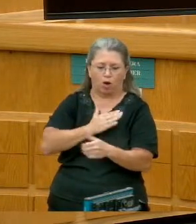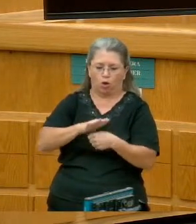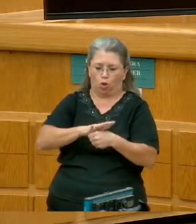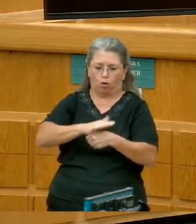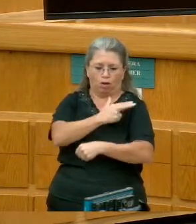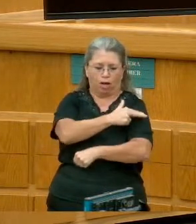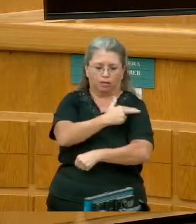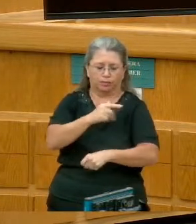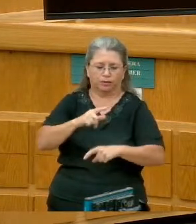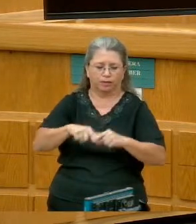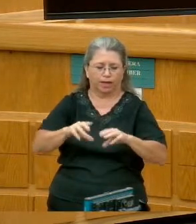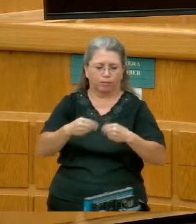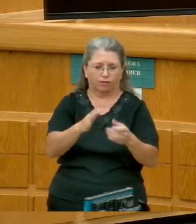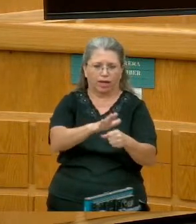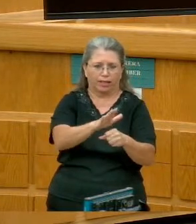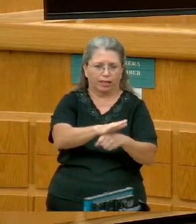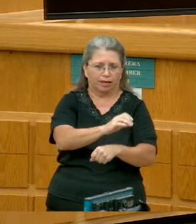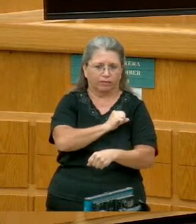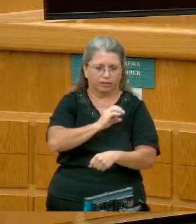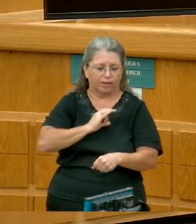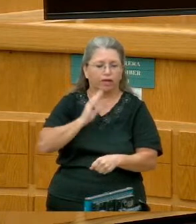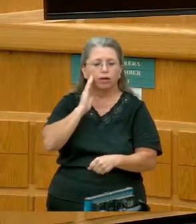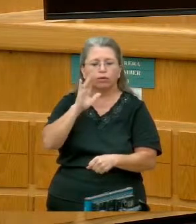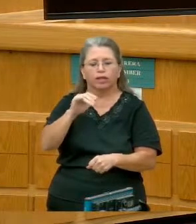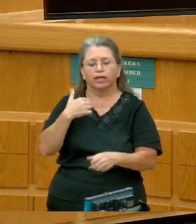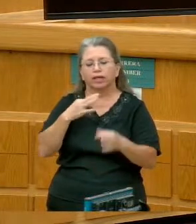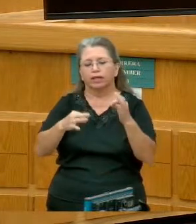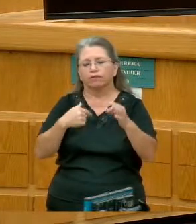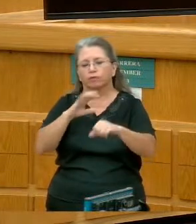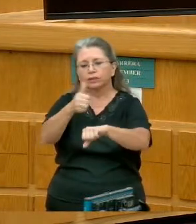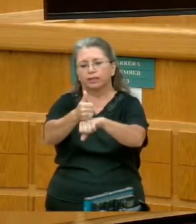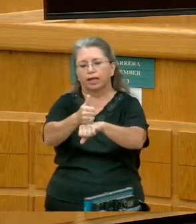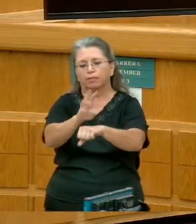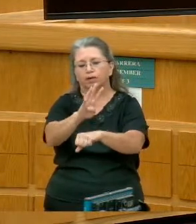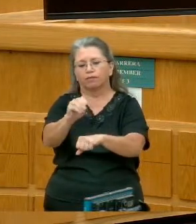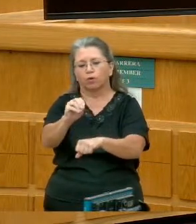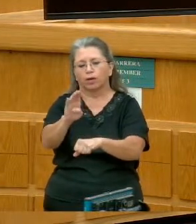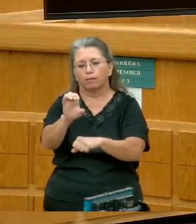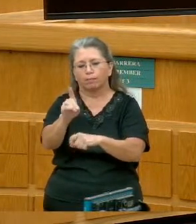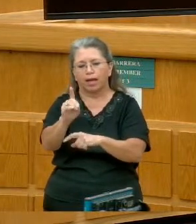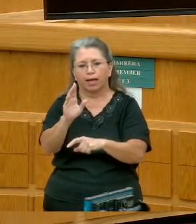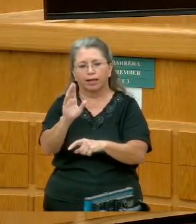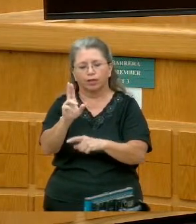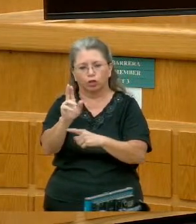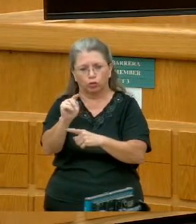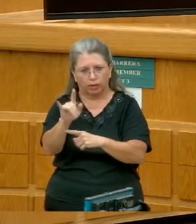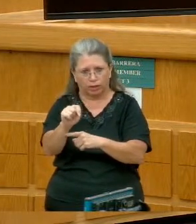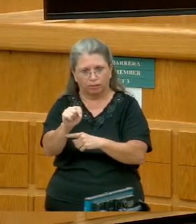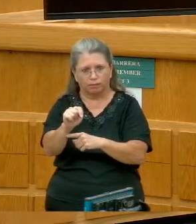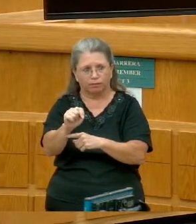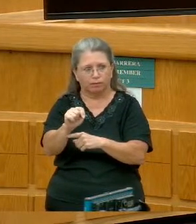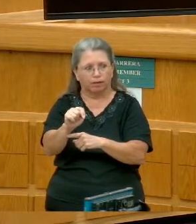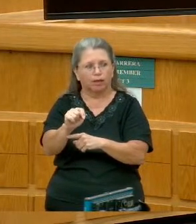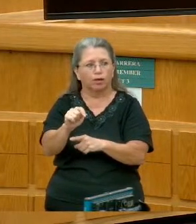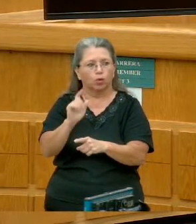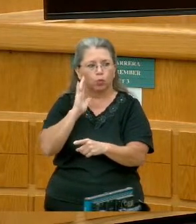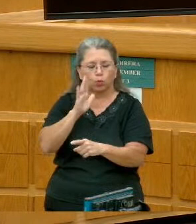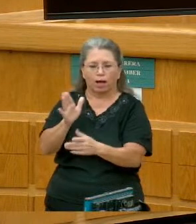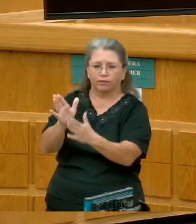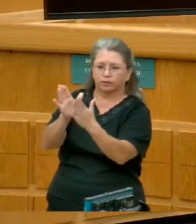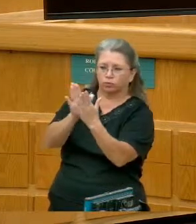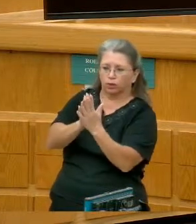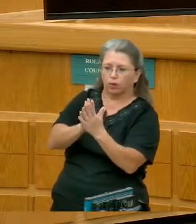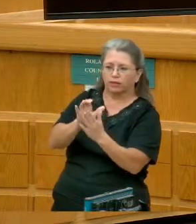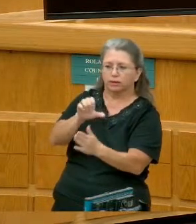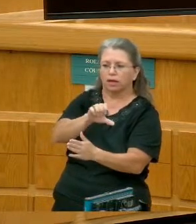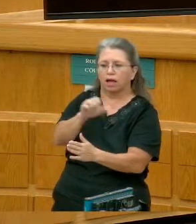that if we create this 40-bed unit, that we would have to look for outside staff to come and run it. But if it's